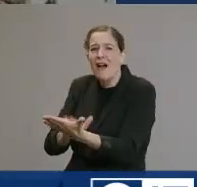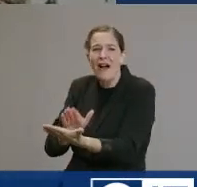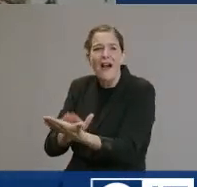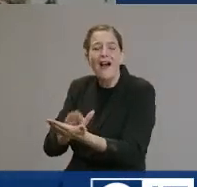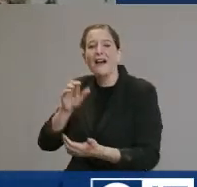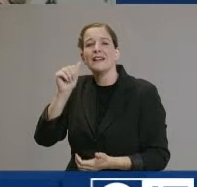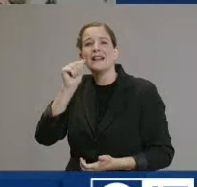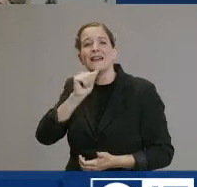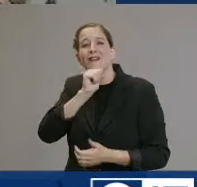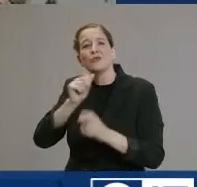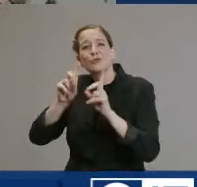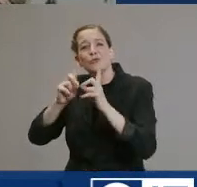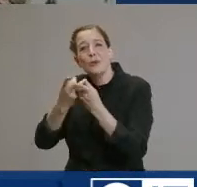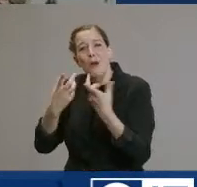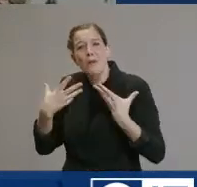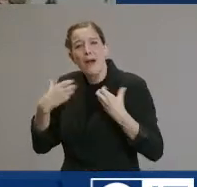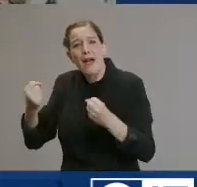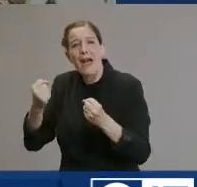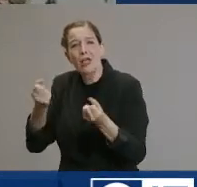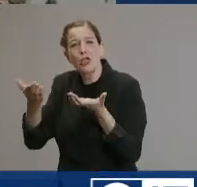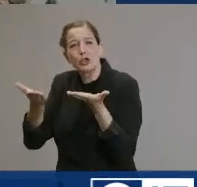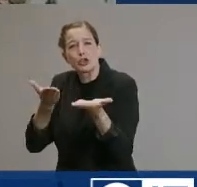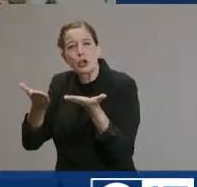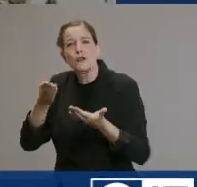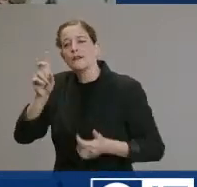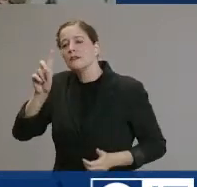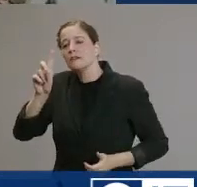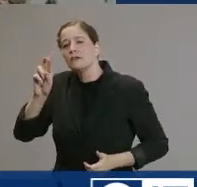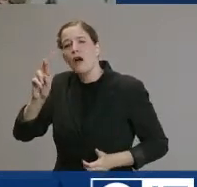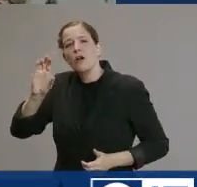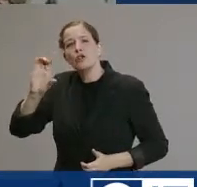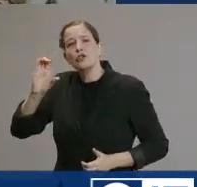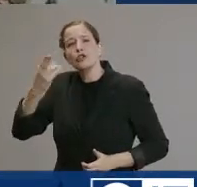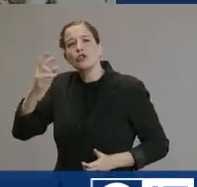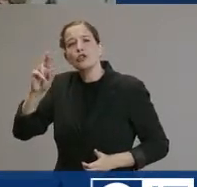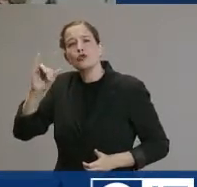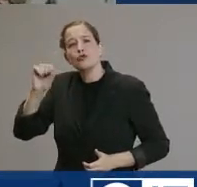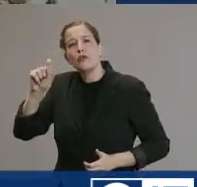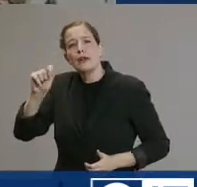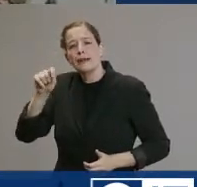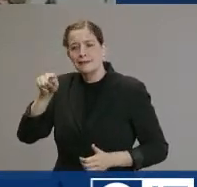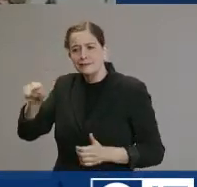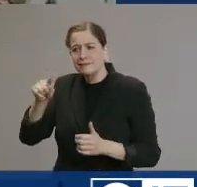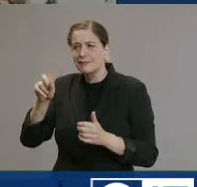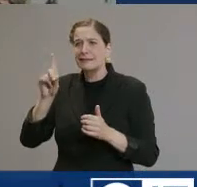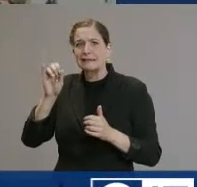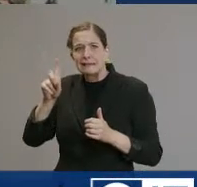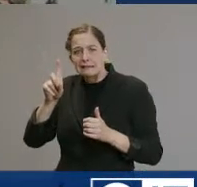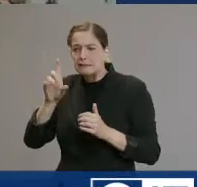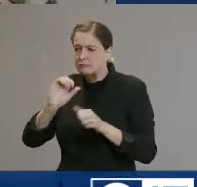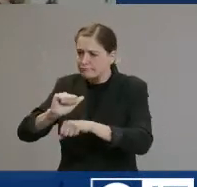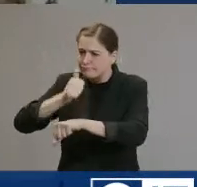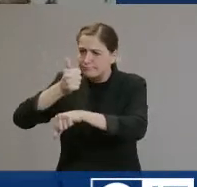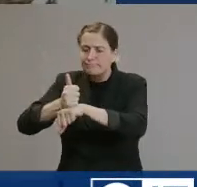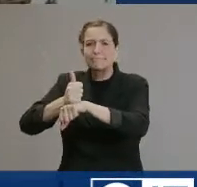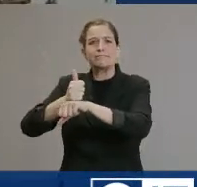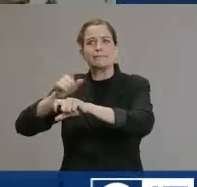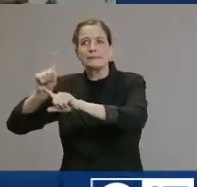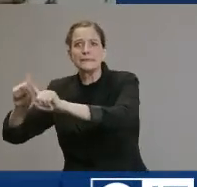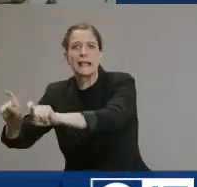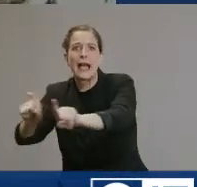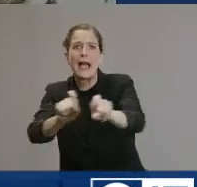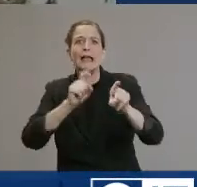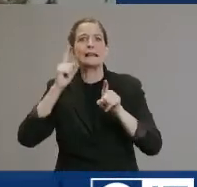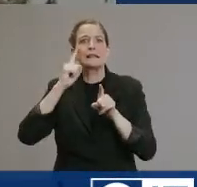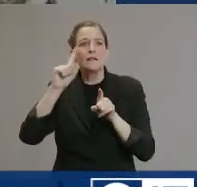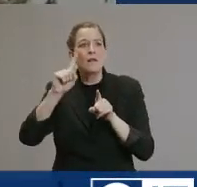for the robust testing program that we do have in place today for our at-risk healthcare workers, including antibody